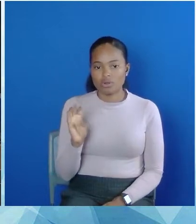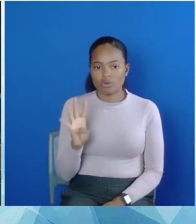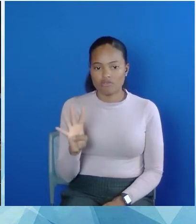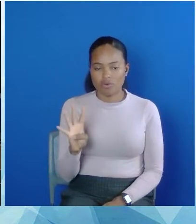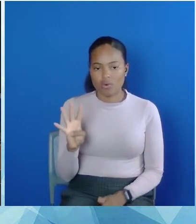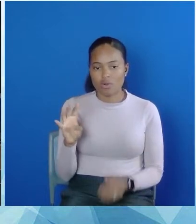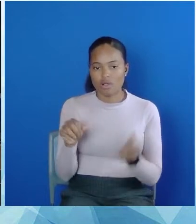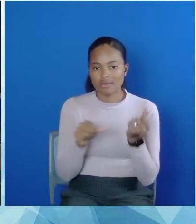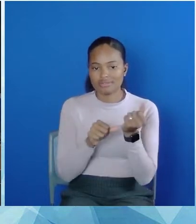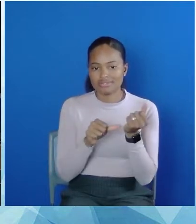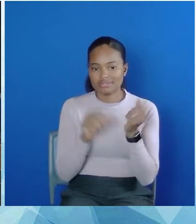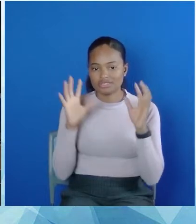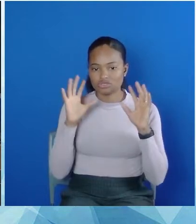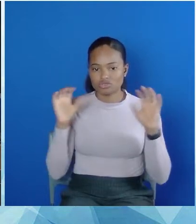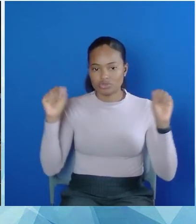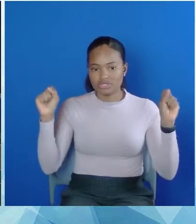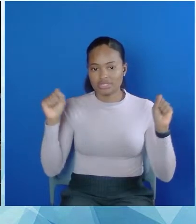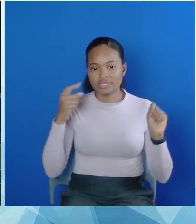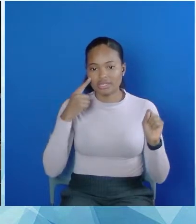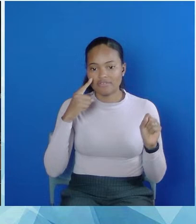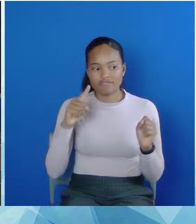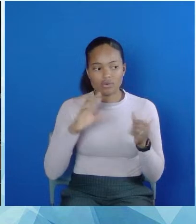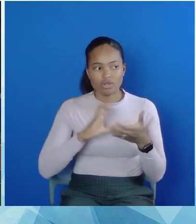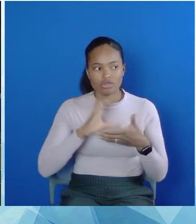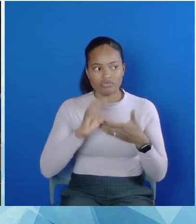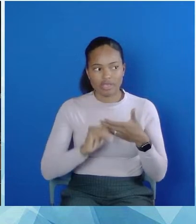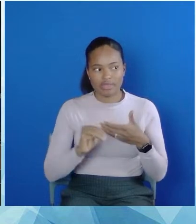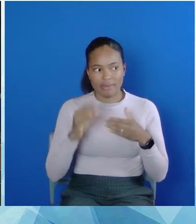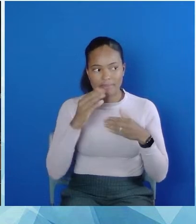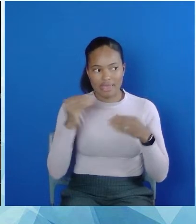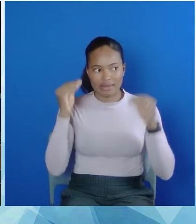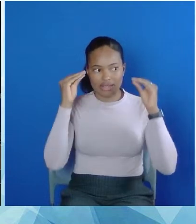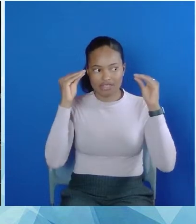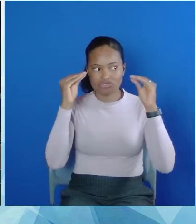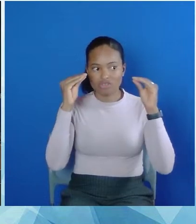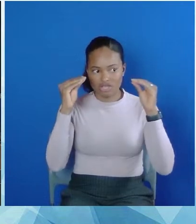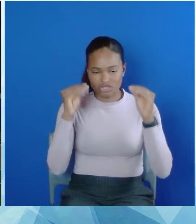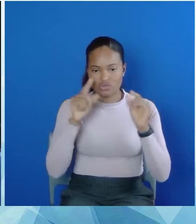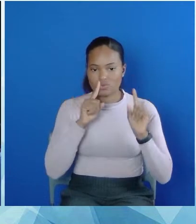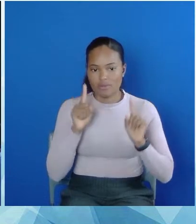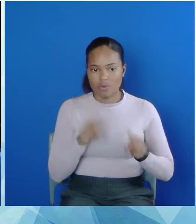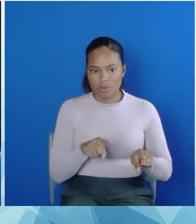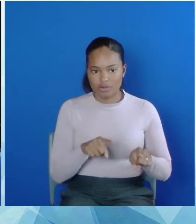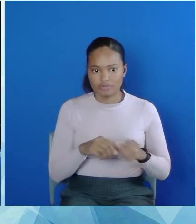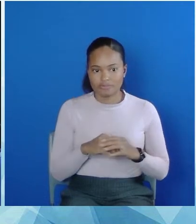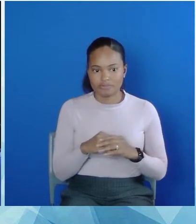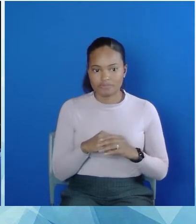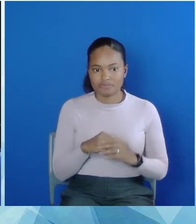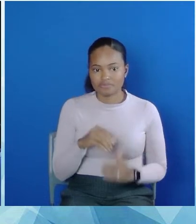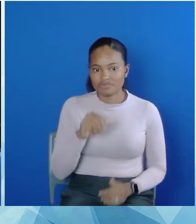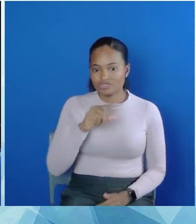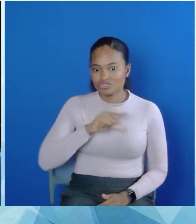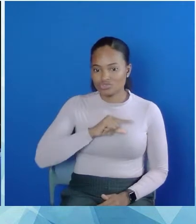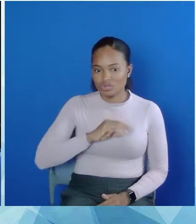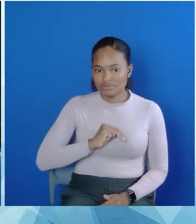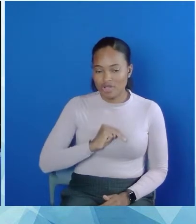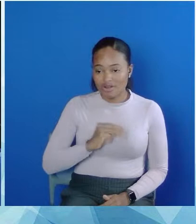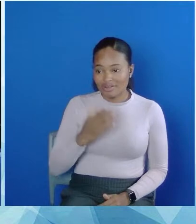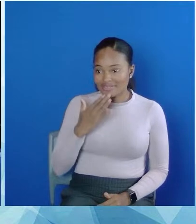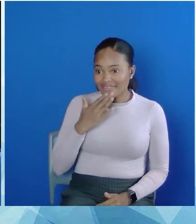Curriculum Instruction report. Thank you. Board President, governing board